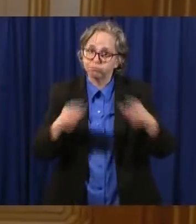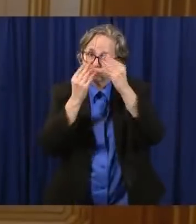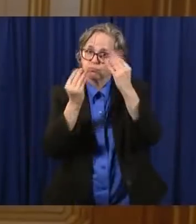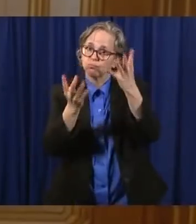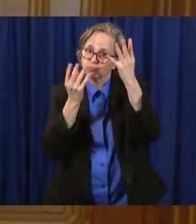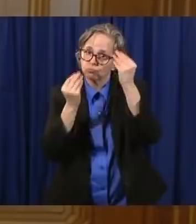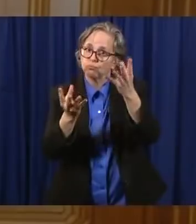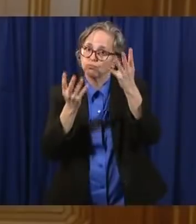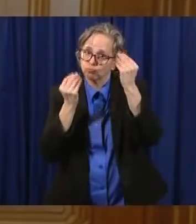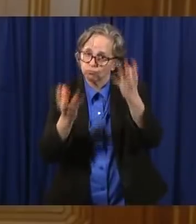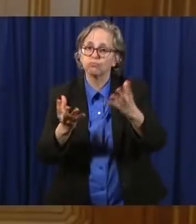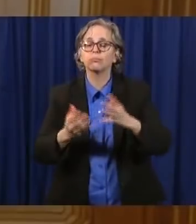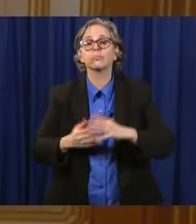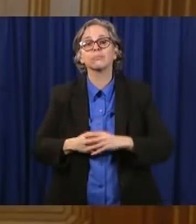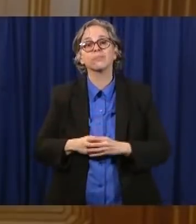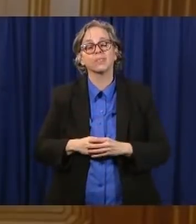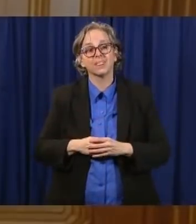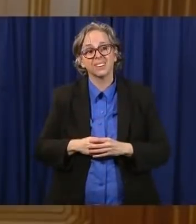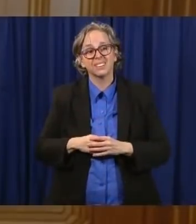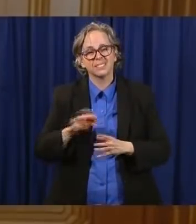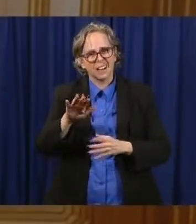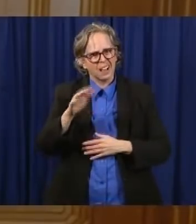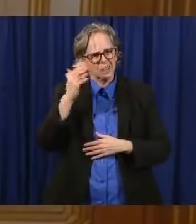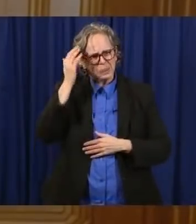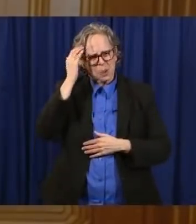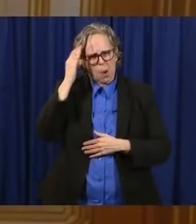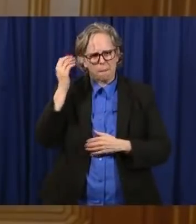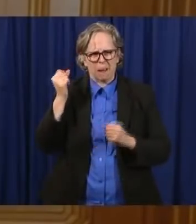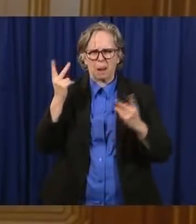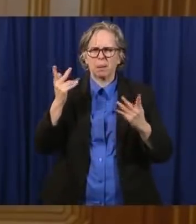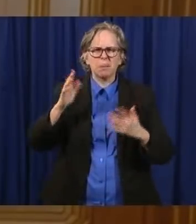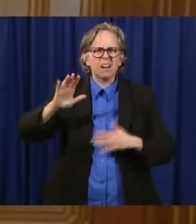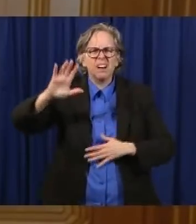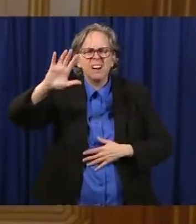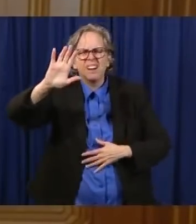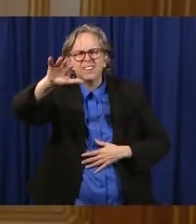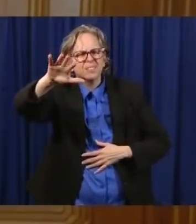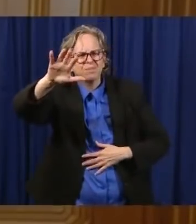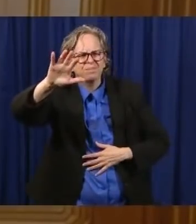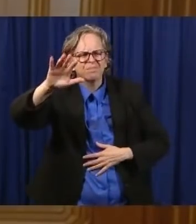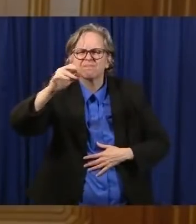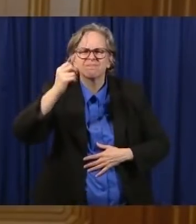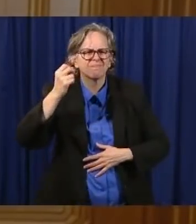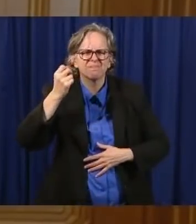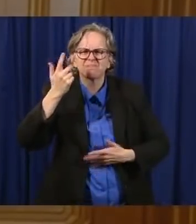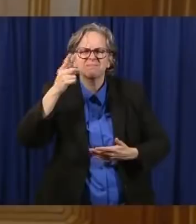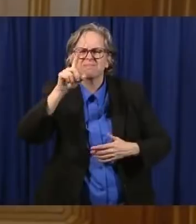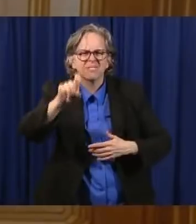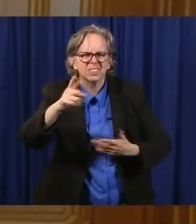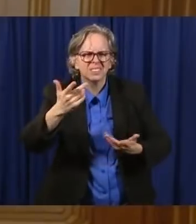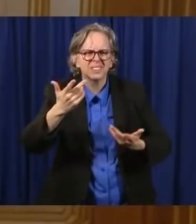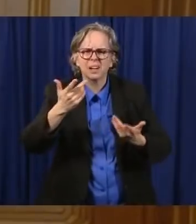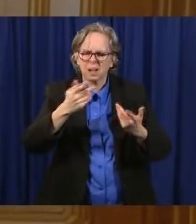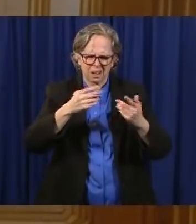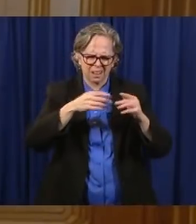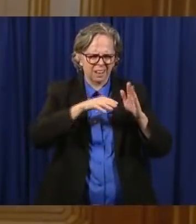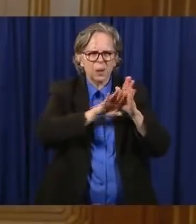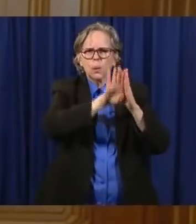We've had, I know, some questions. People are talking about the curve and how much it was